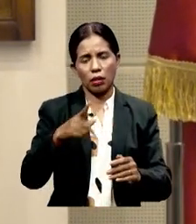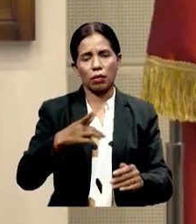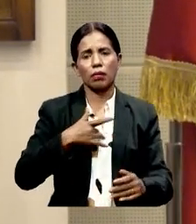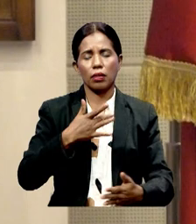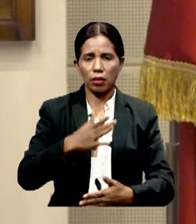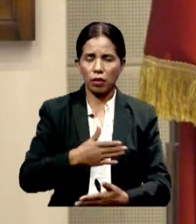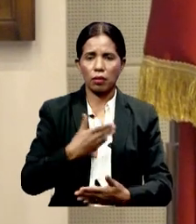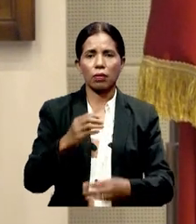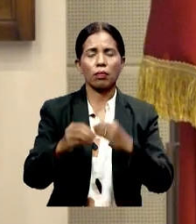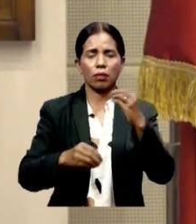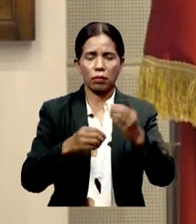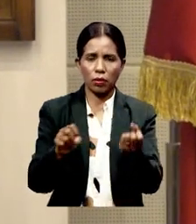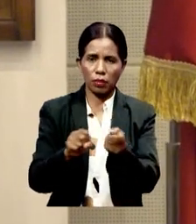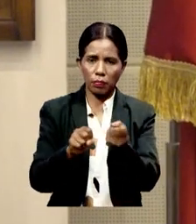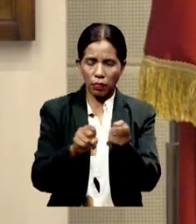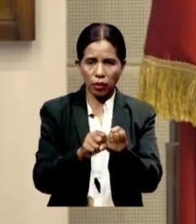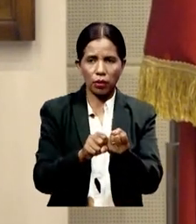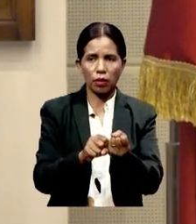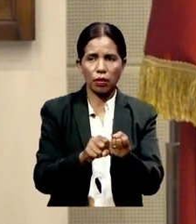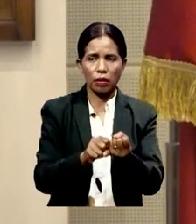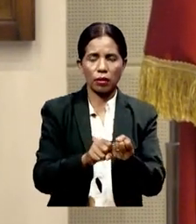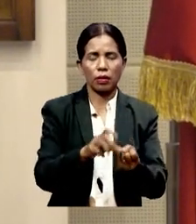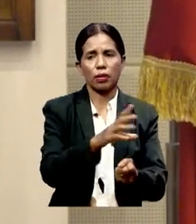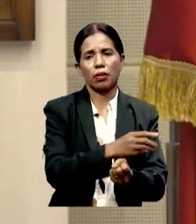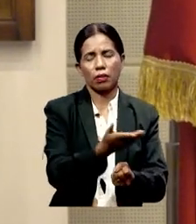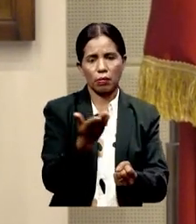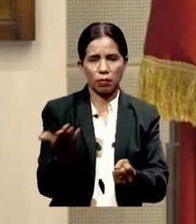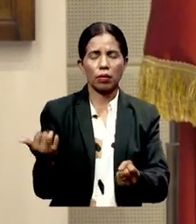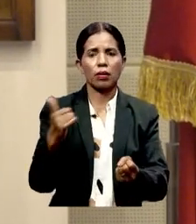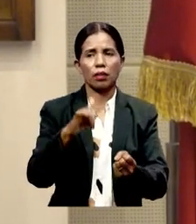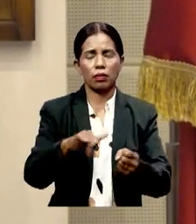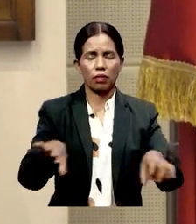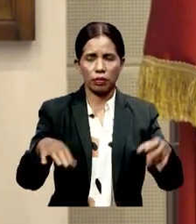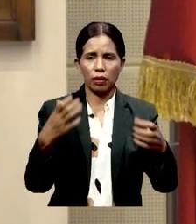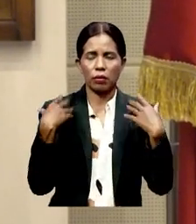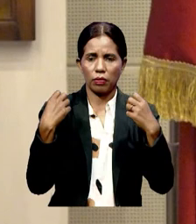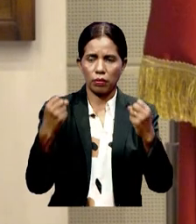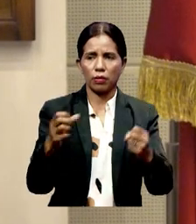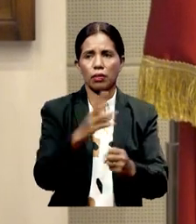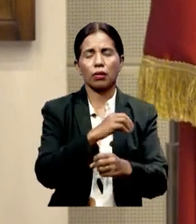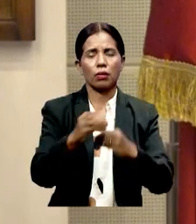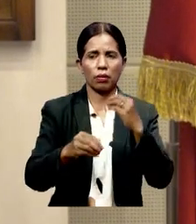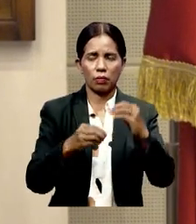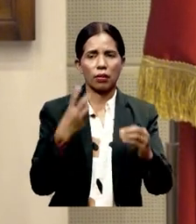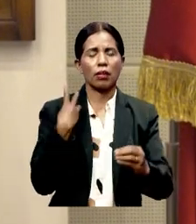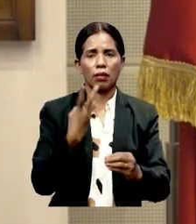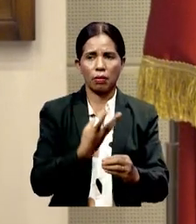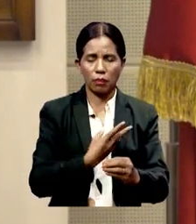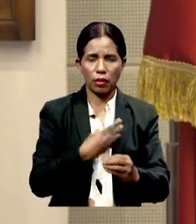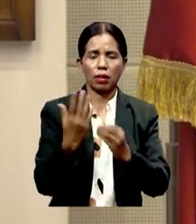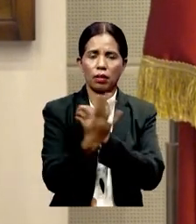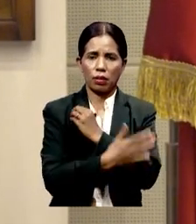the significant contributions you have made in favor of strengthening bilateral relations between our two